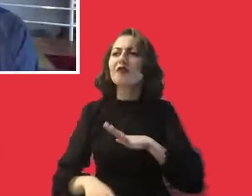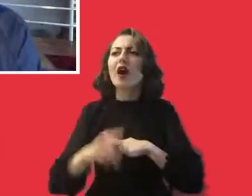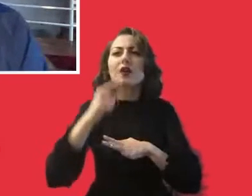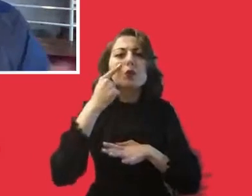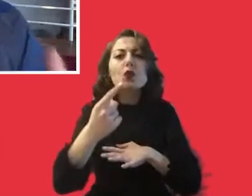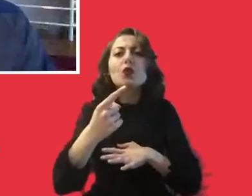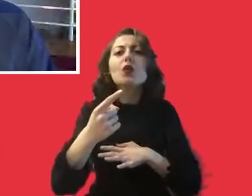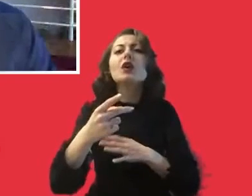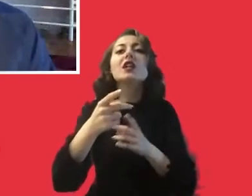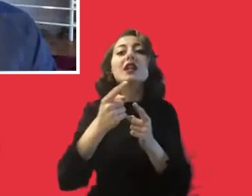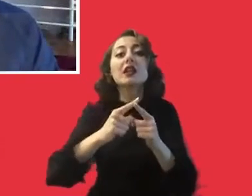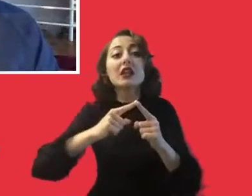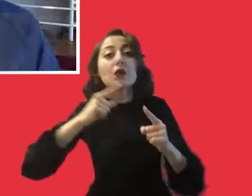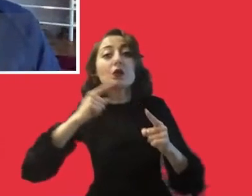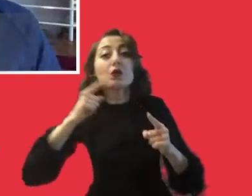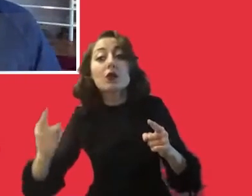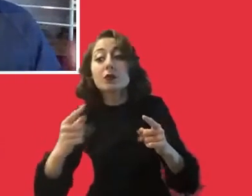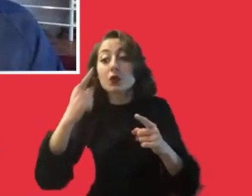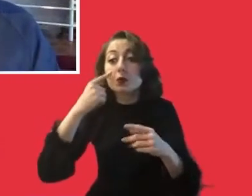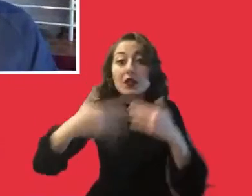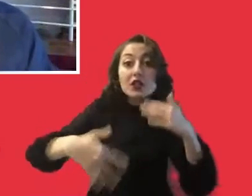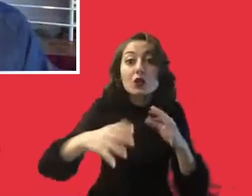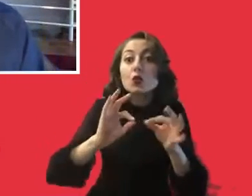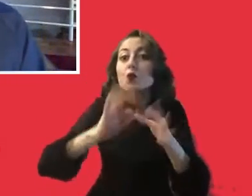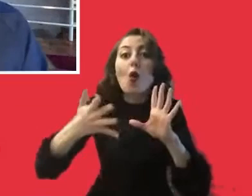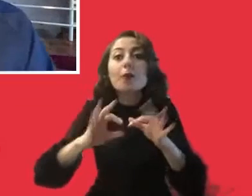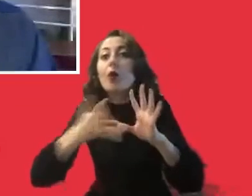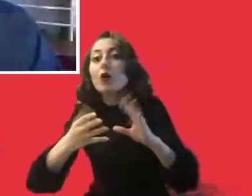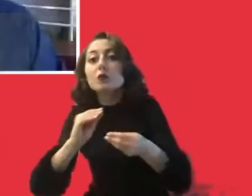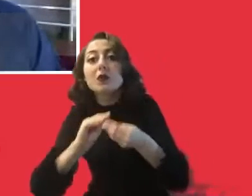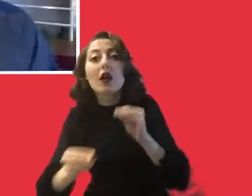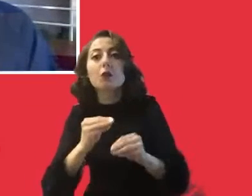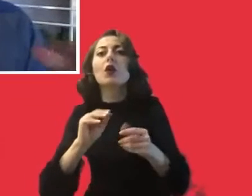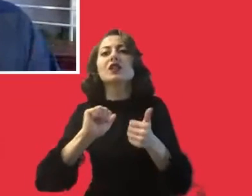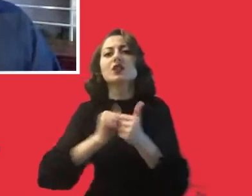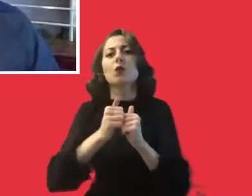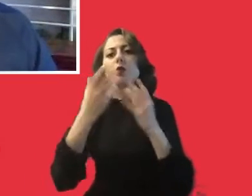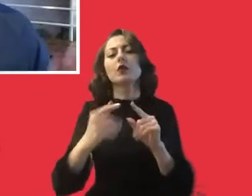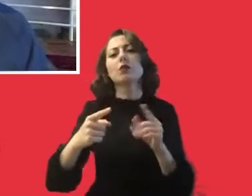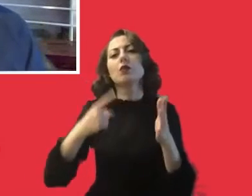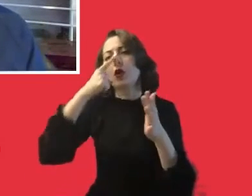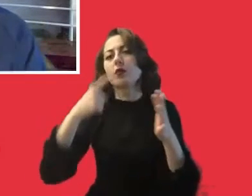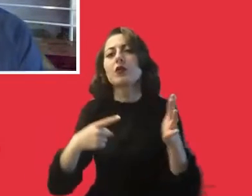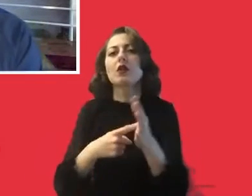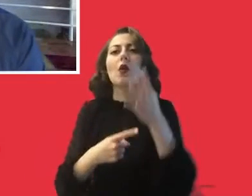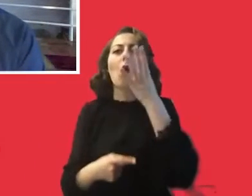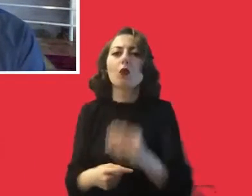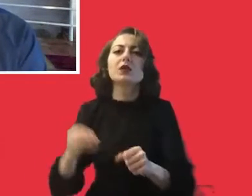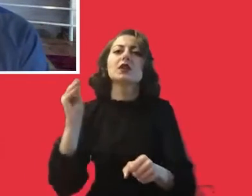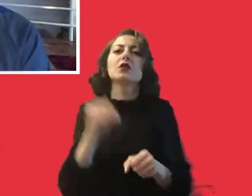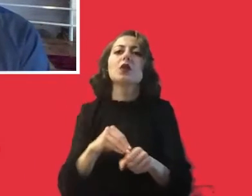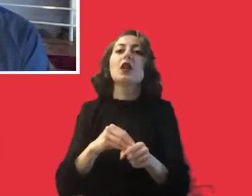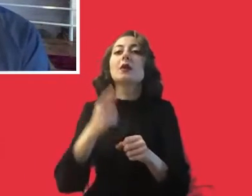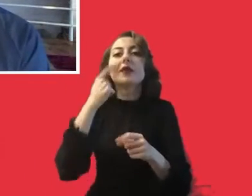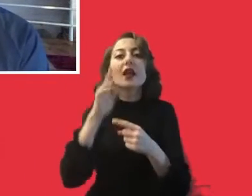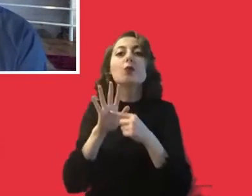disabled people, and to overcome their barriers and to use sports as a tool for that. And while doing